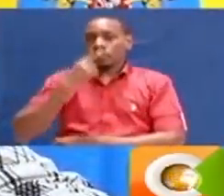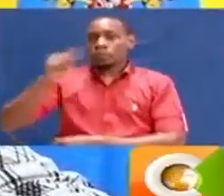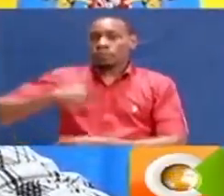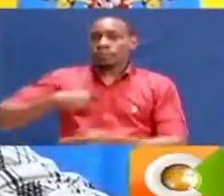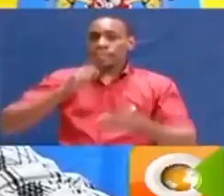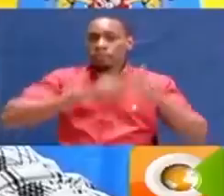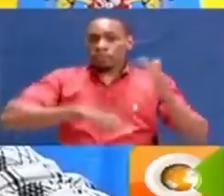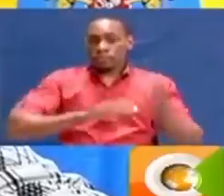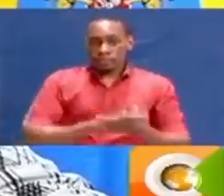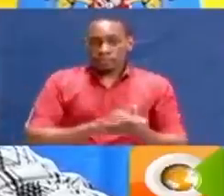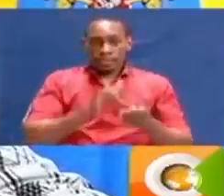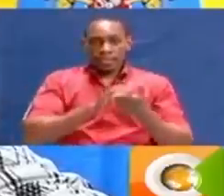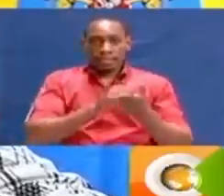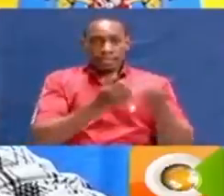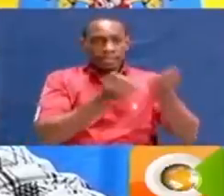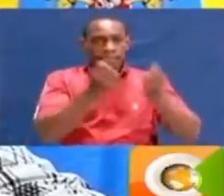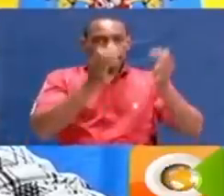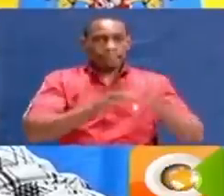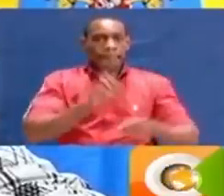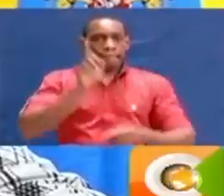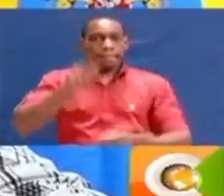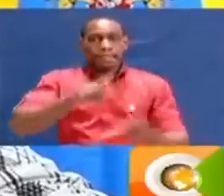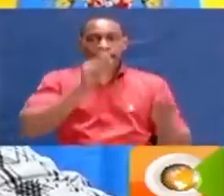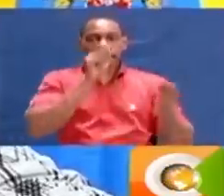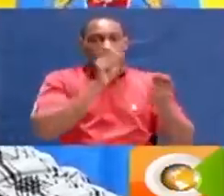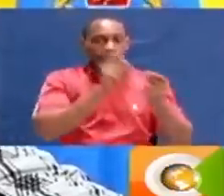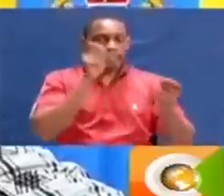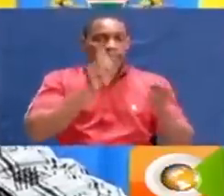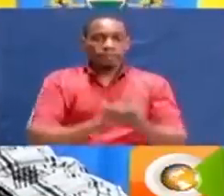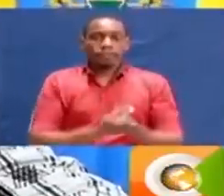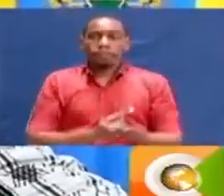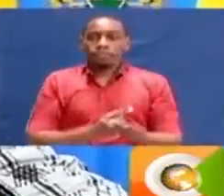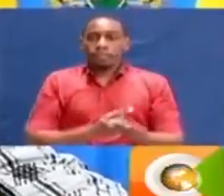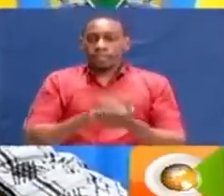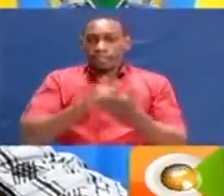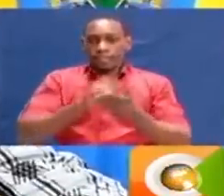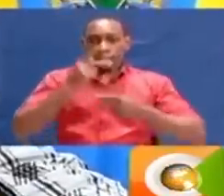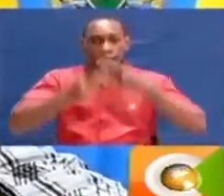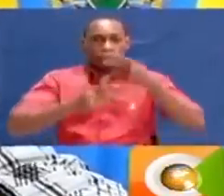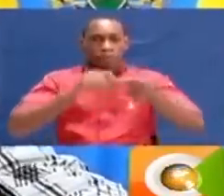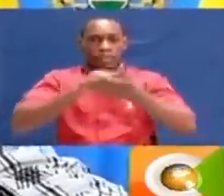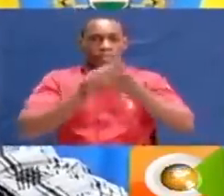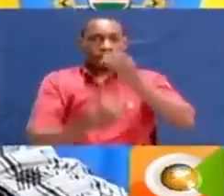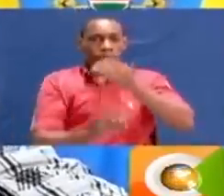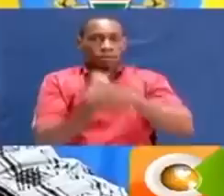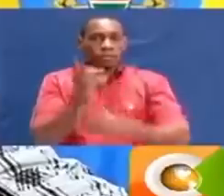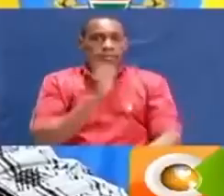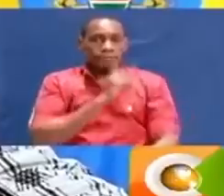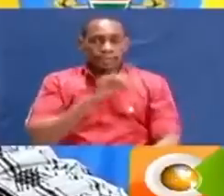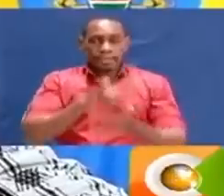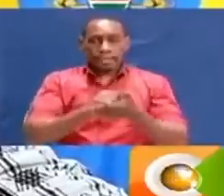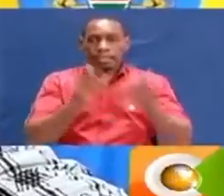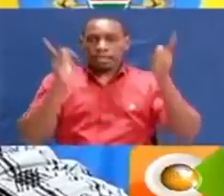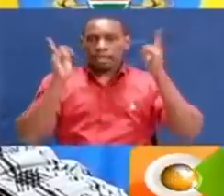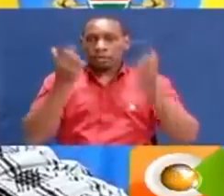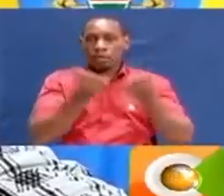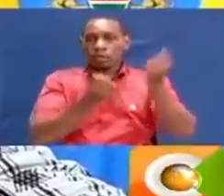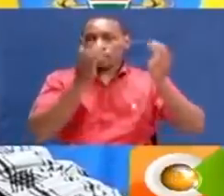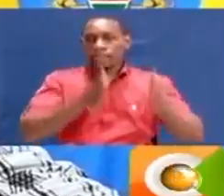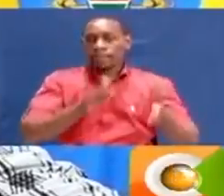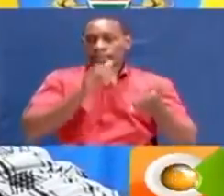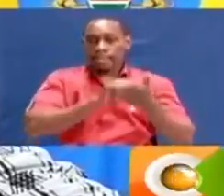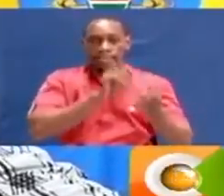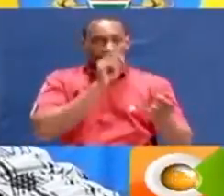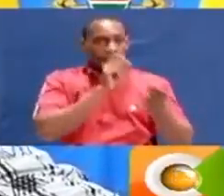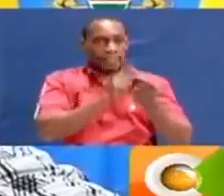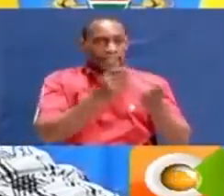what the protocol we have established for truck drivers here is that we will test them in Mombasa. So